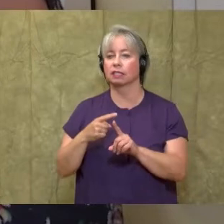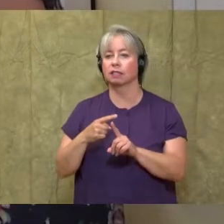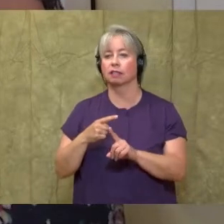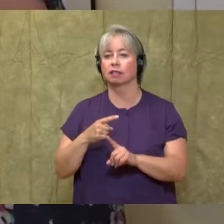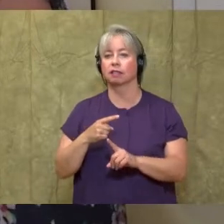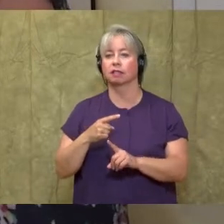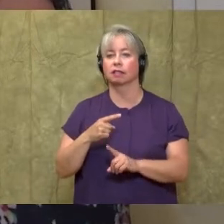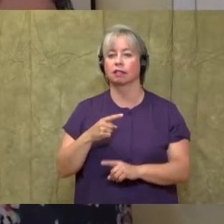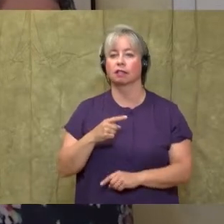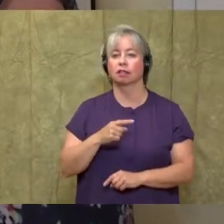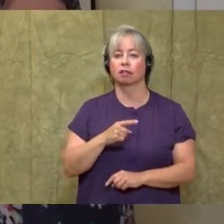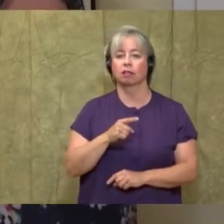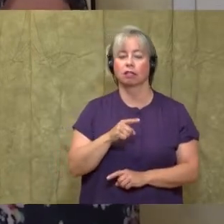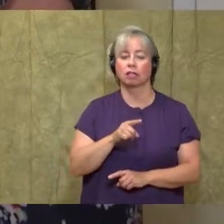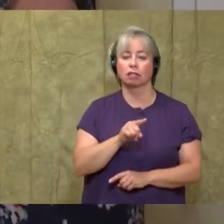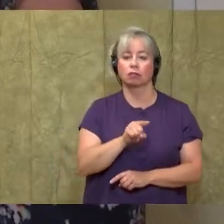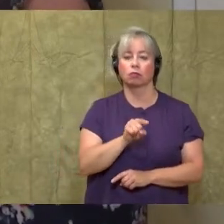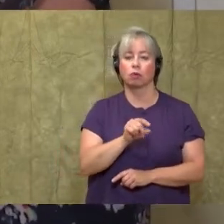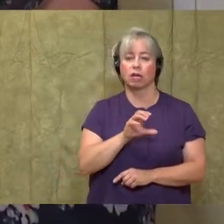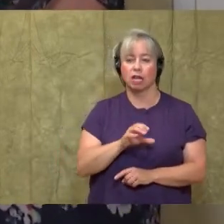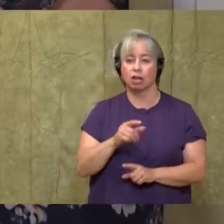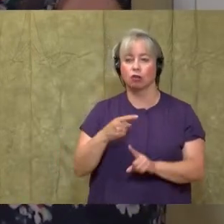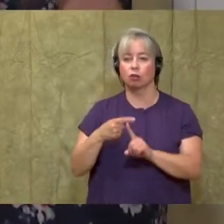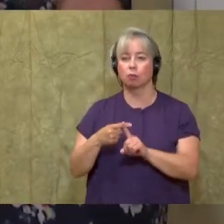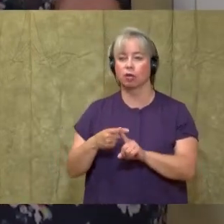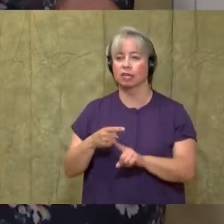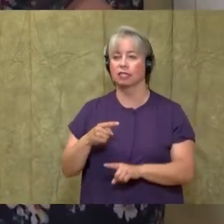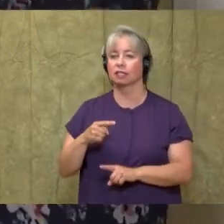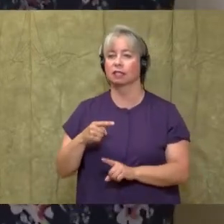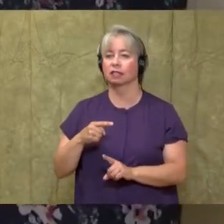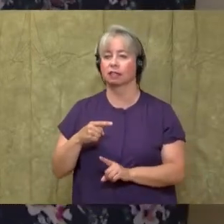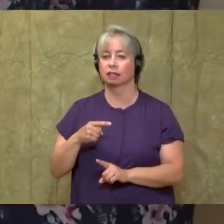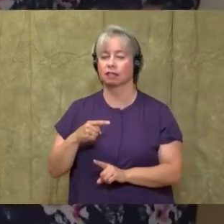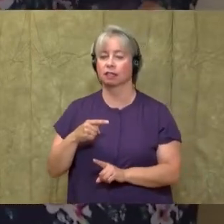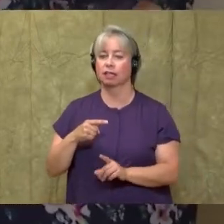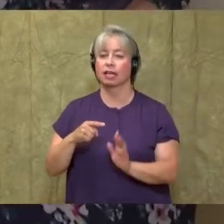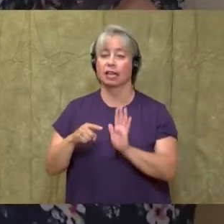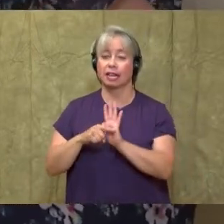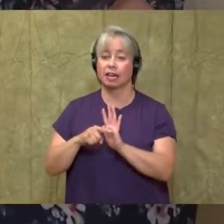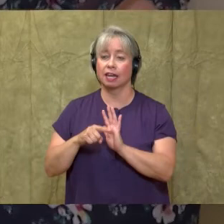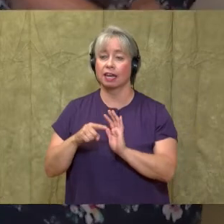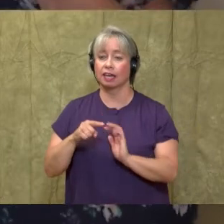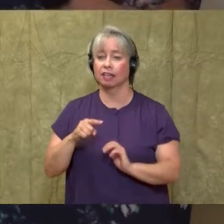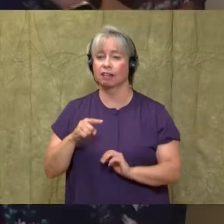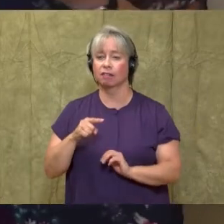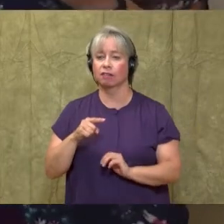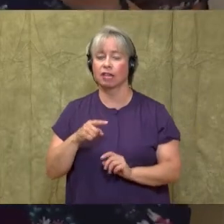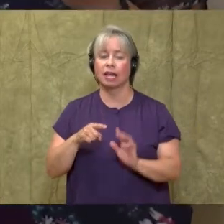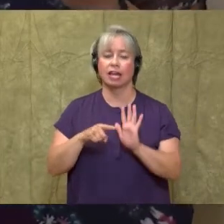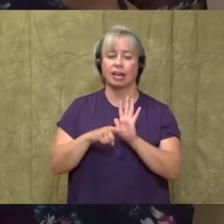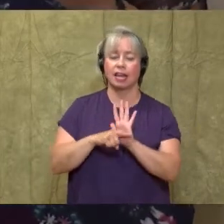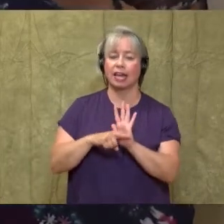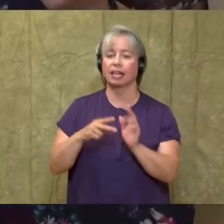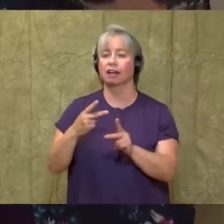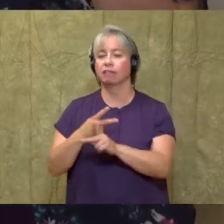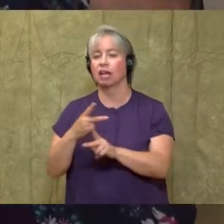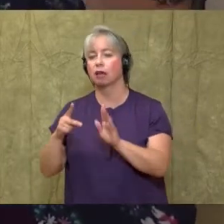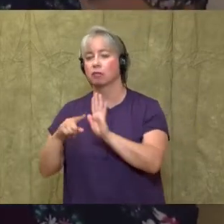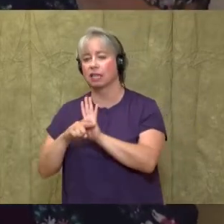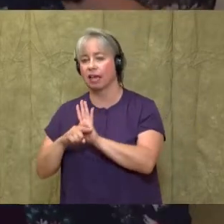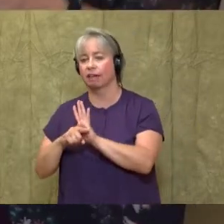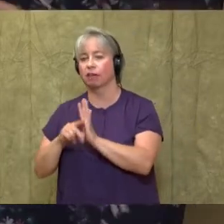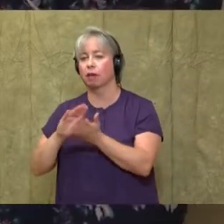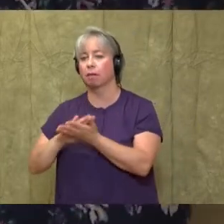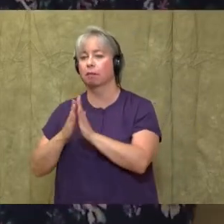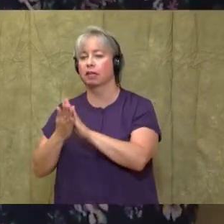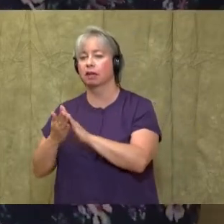10. That's 100. Square 6, negative 6, actually. But a negative times a negative is a